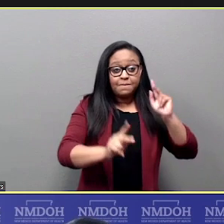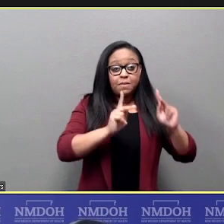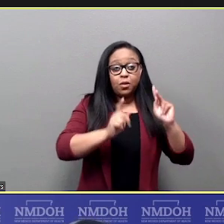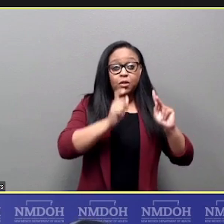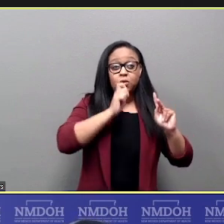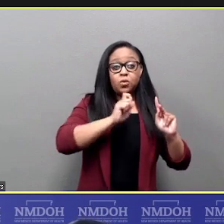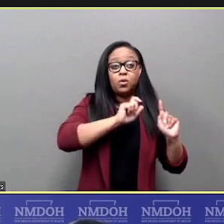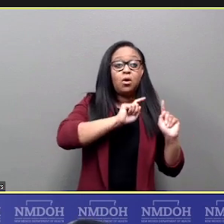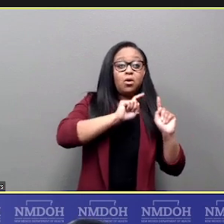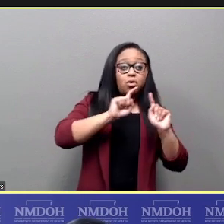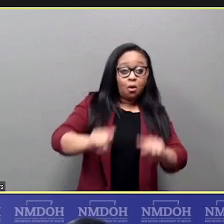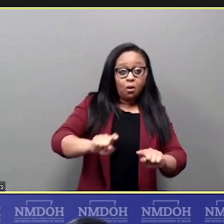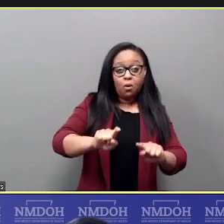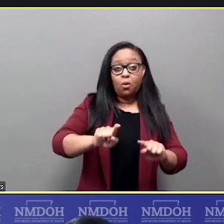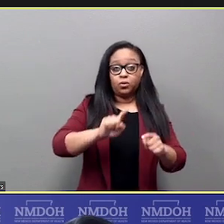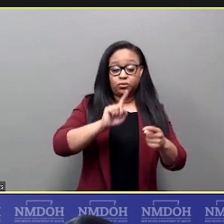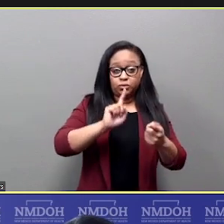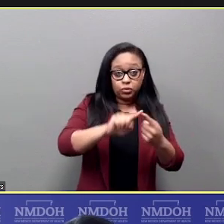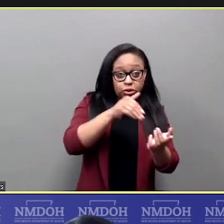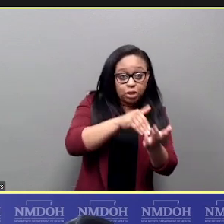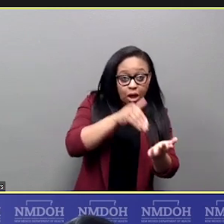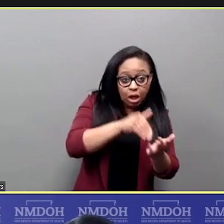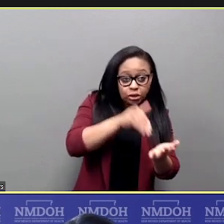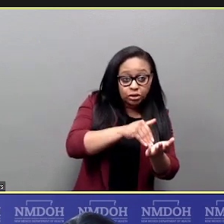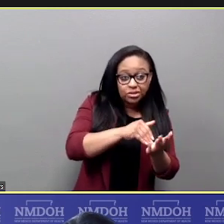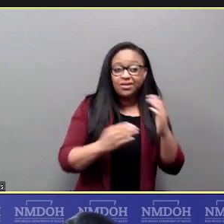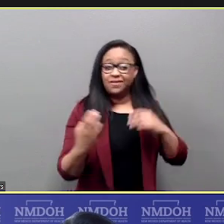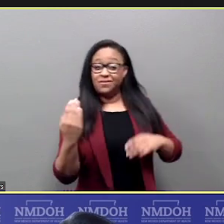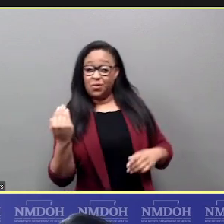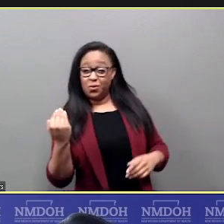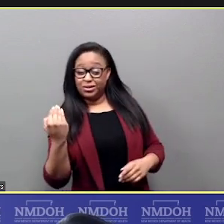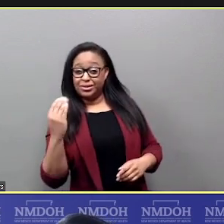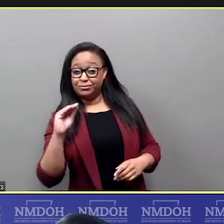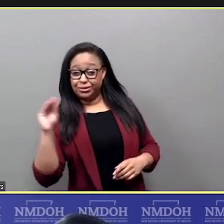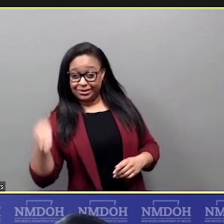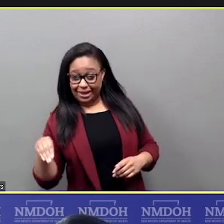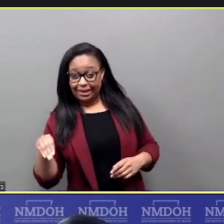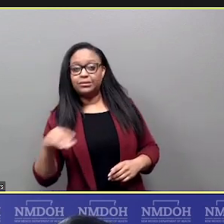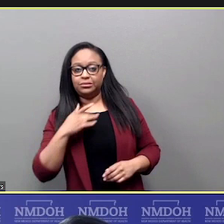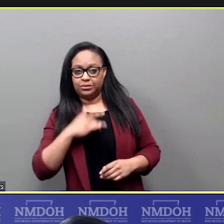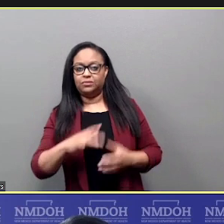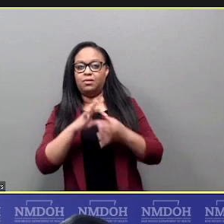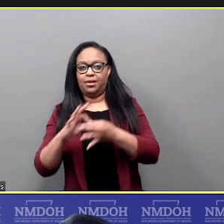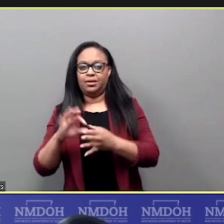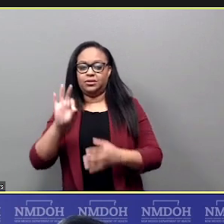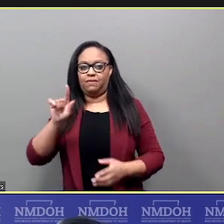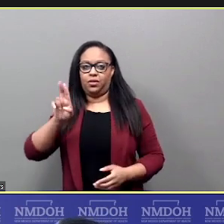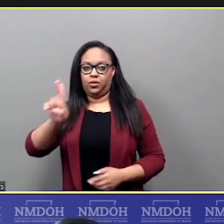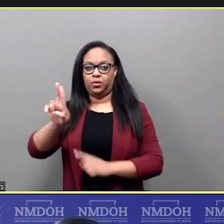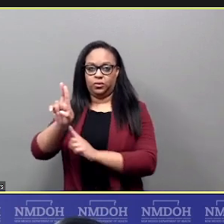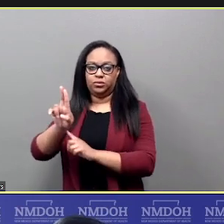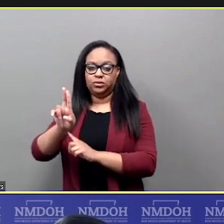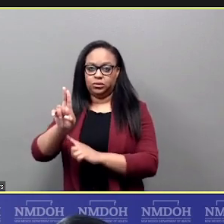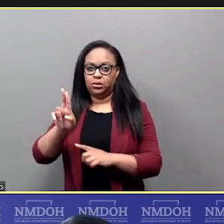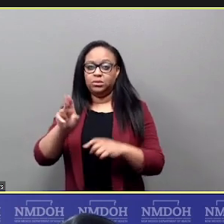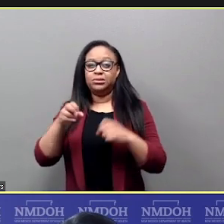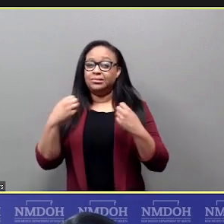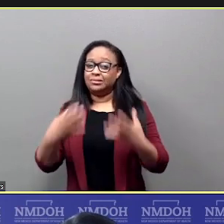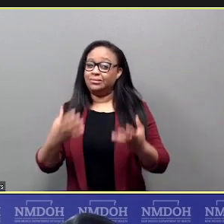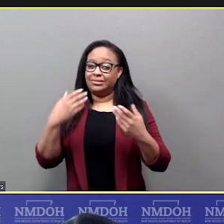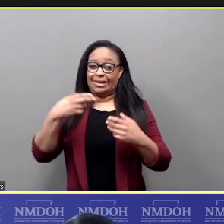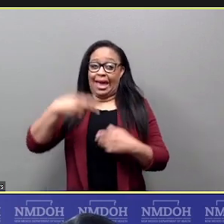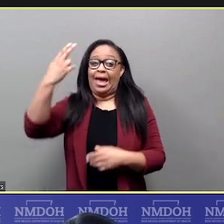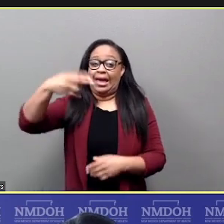New Mexico baseline of 3.9%. In all 5 health regions. So really, we really need